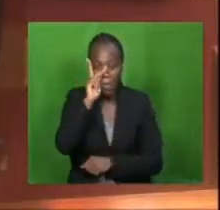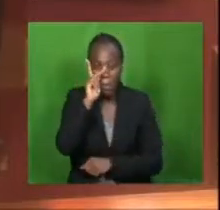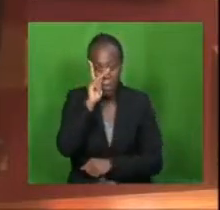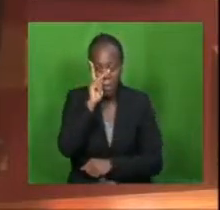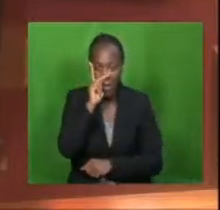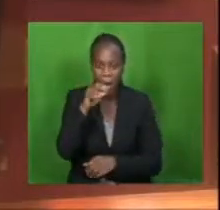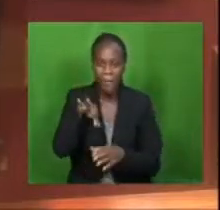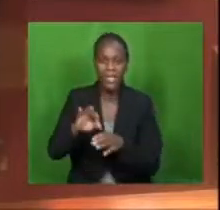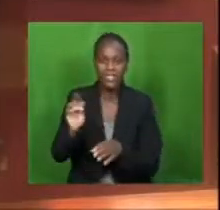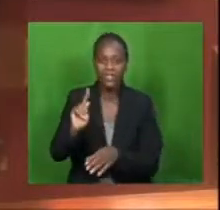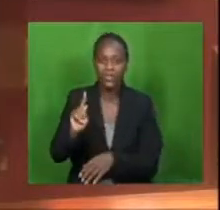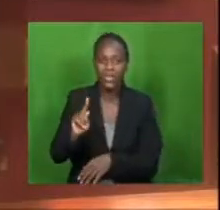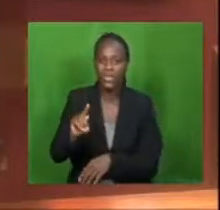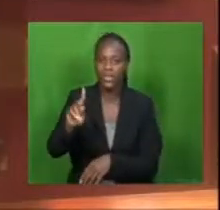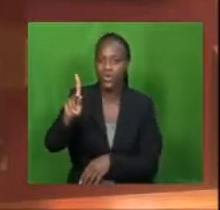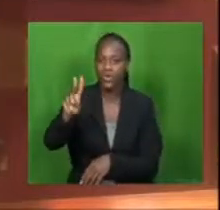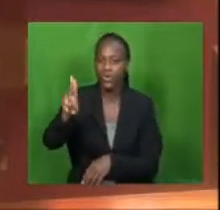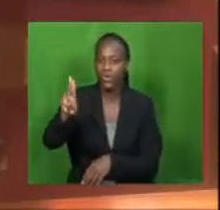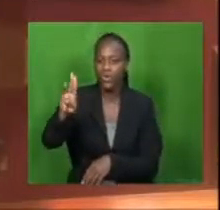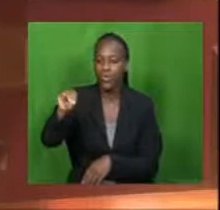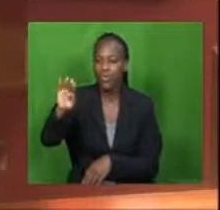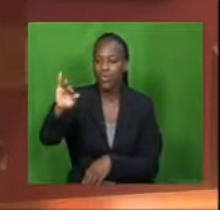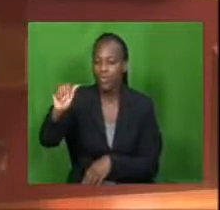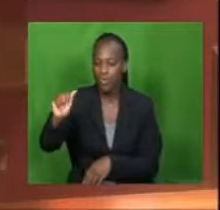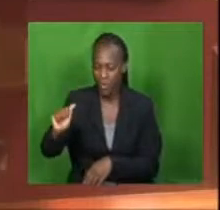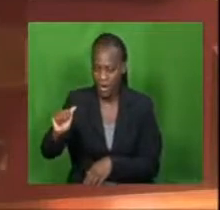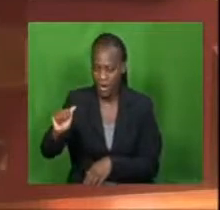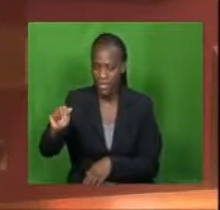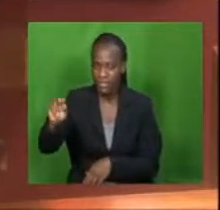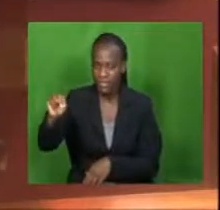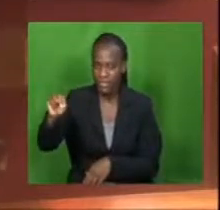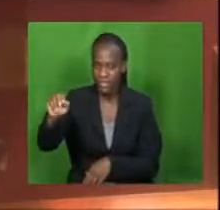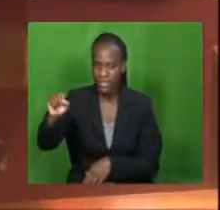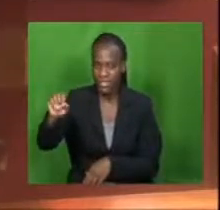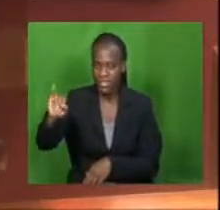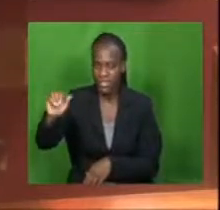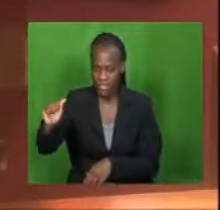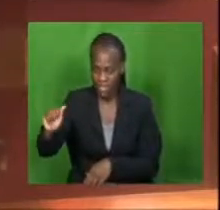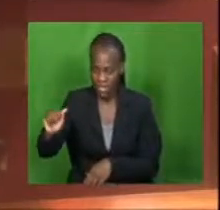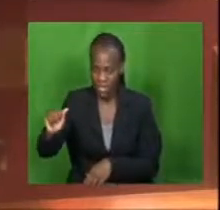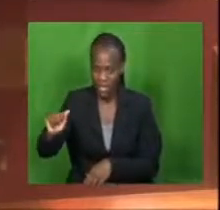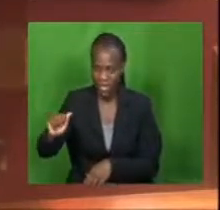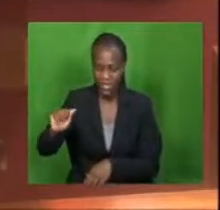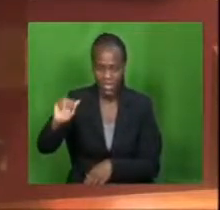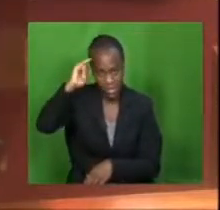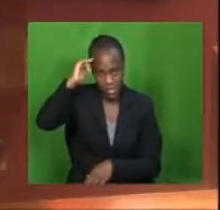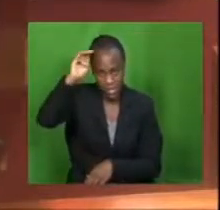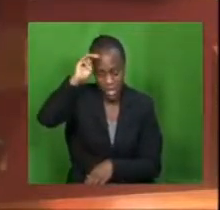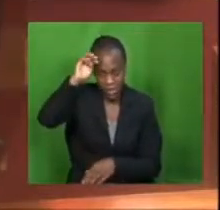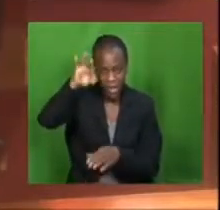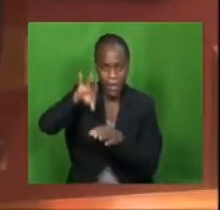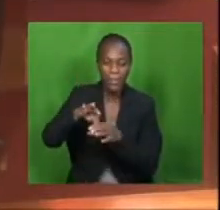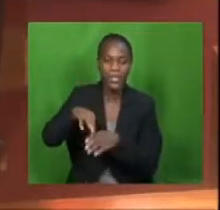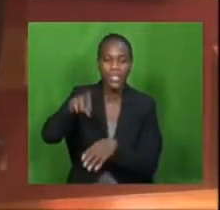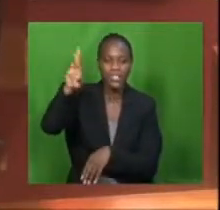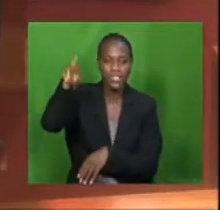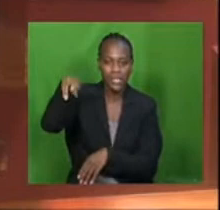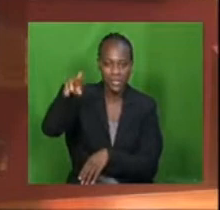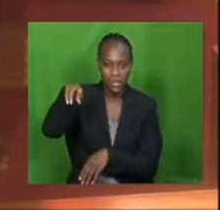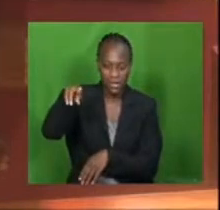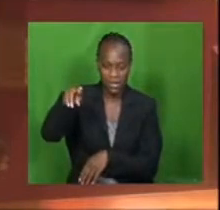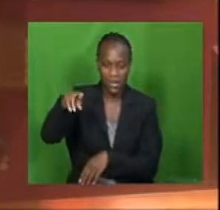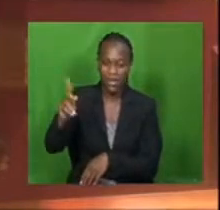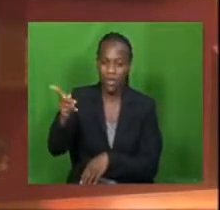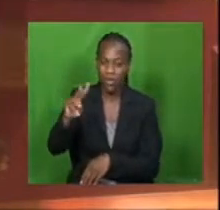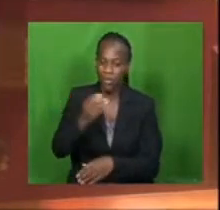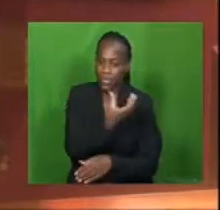in Suam, and former President John Dramani Mahama, who will be planting in Accra. His Majesty the Asante Here will